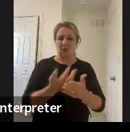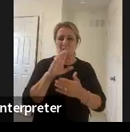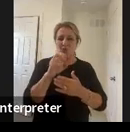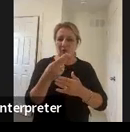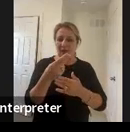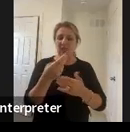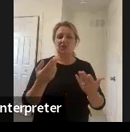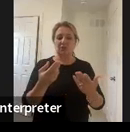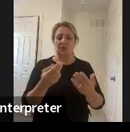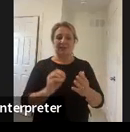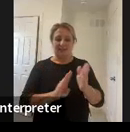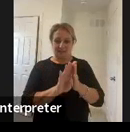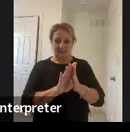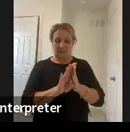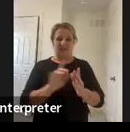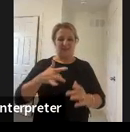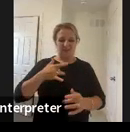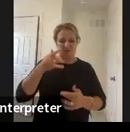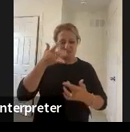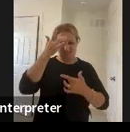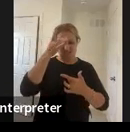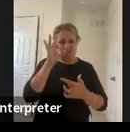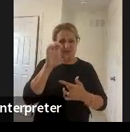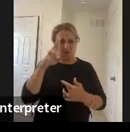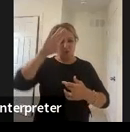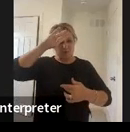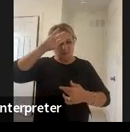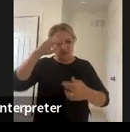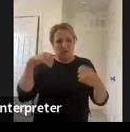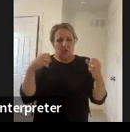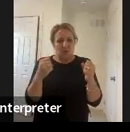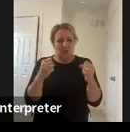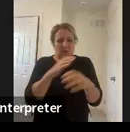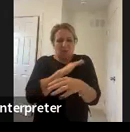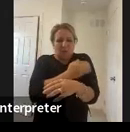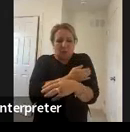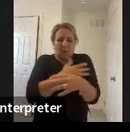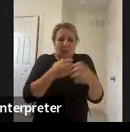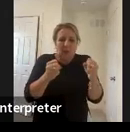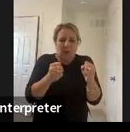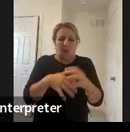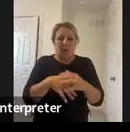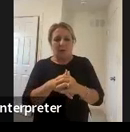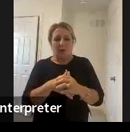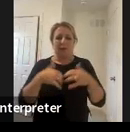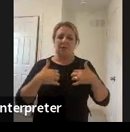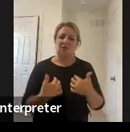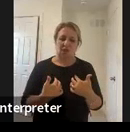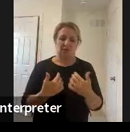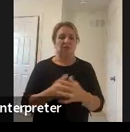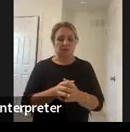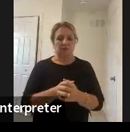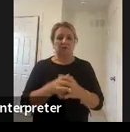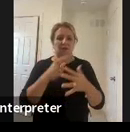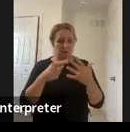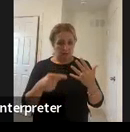develop, or for flu-like symptoms such as fever, chills, body aches, swollen lymph nodes, and exhaustion.